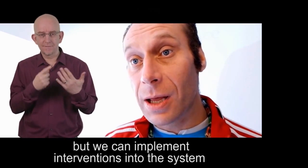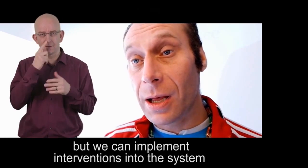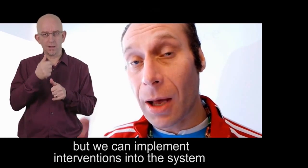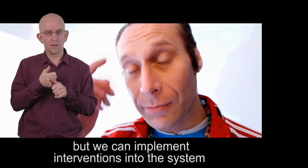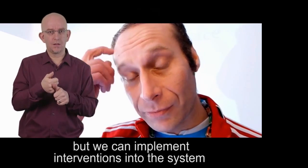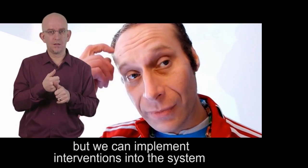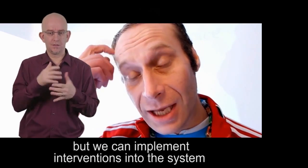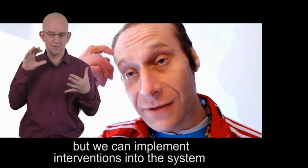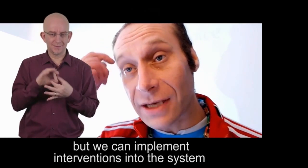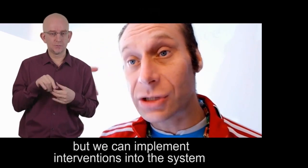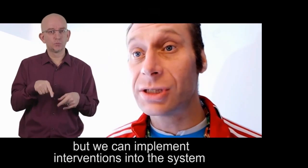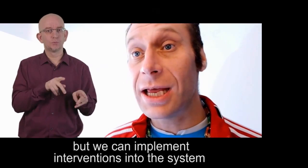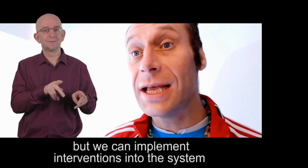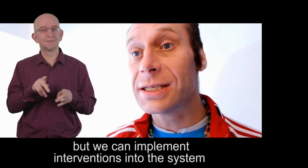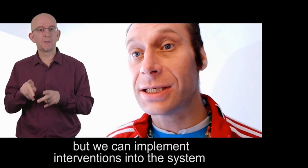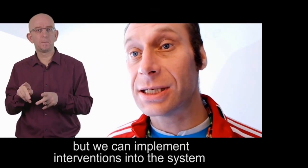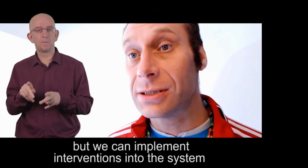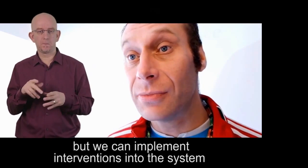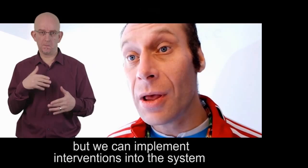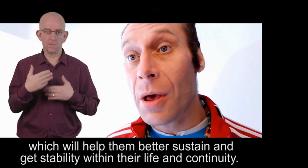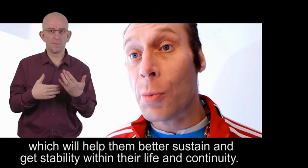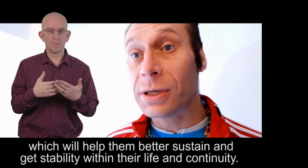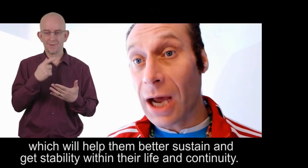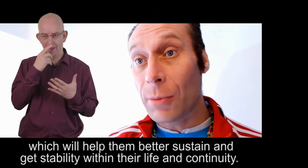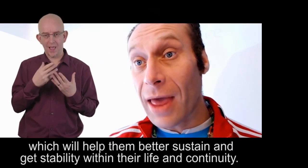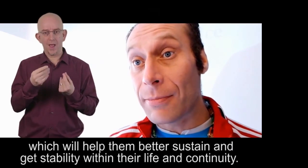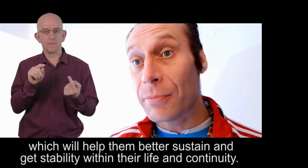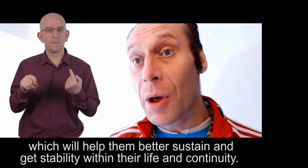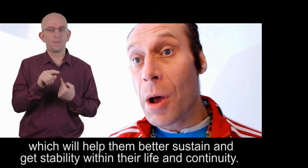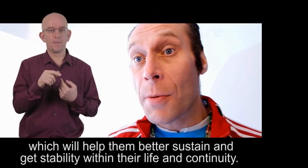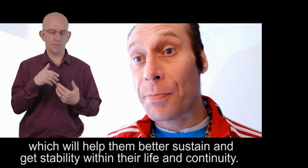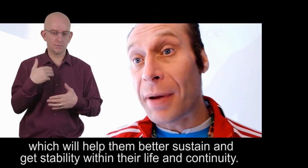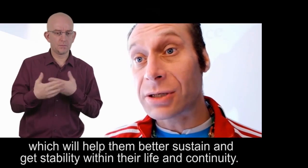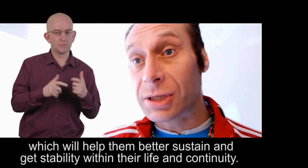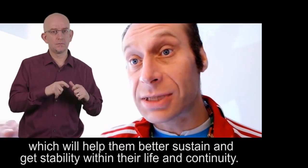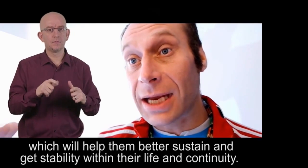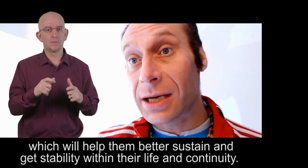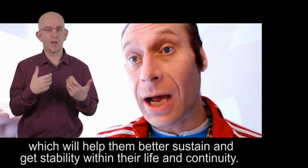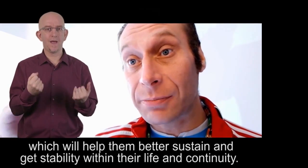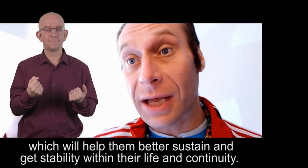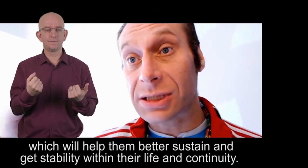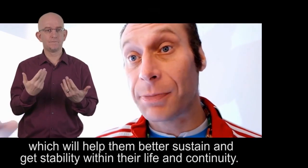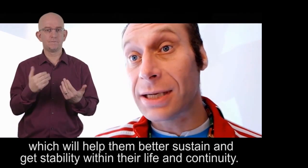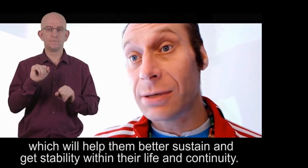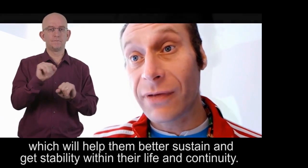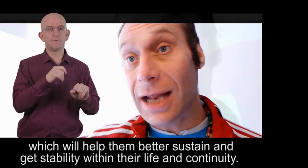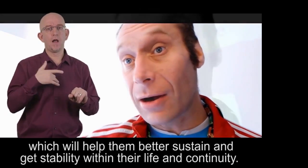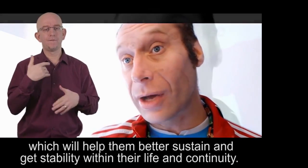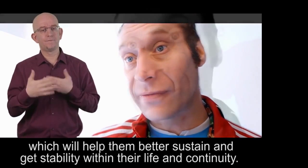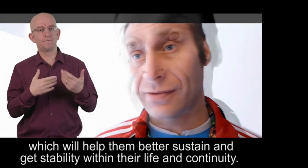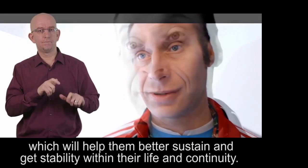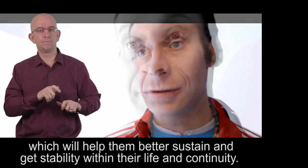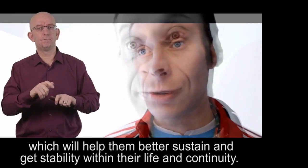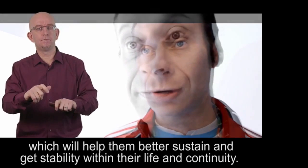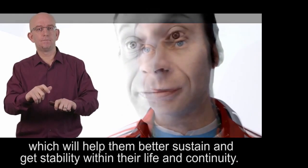interventions into the system which help them better sustain and get stability within